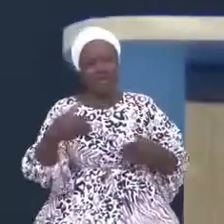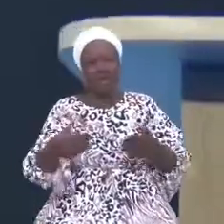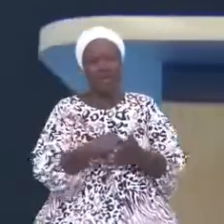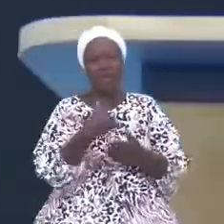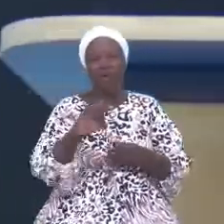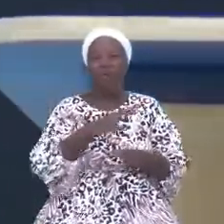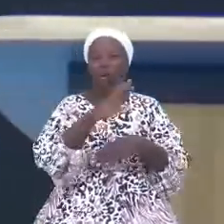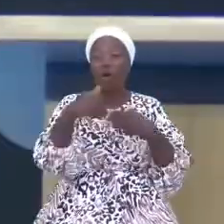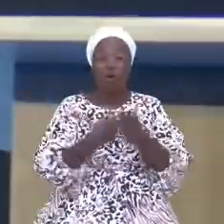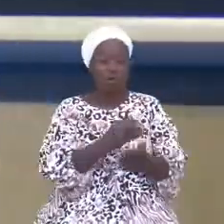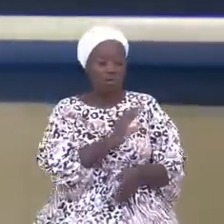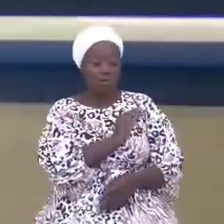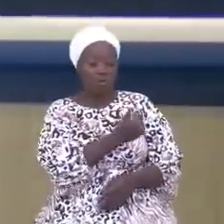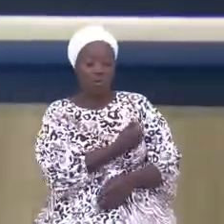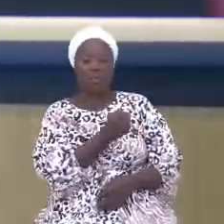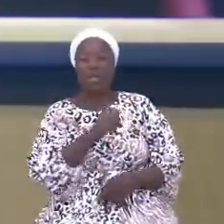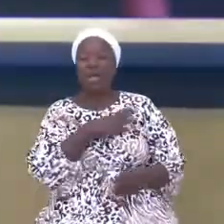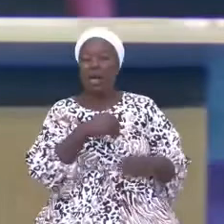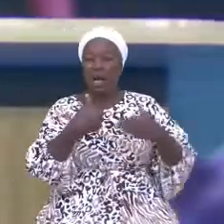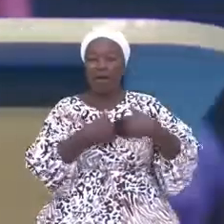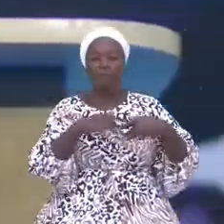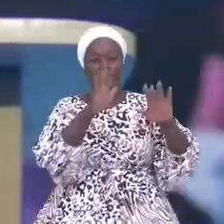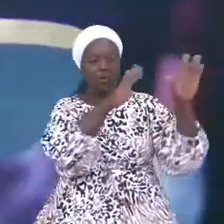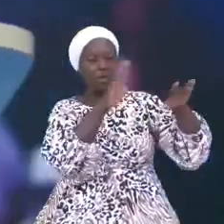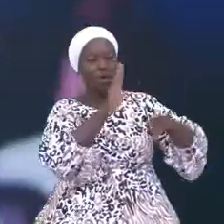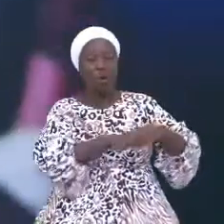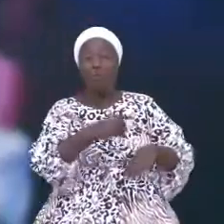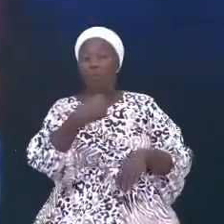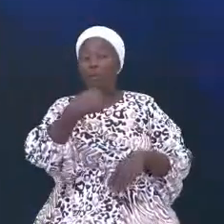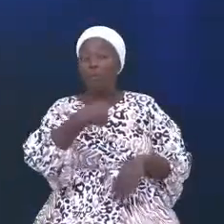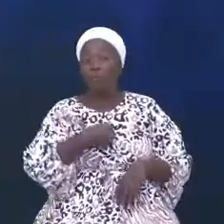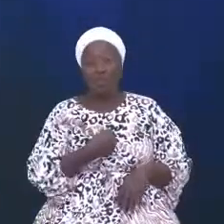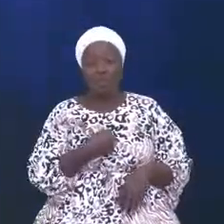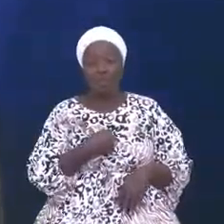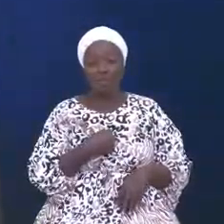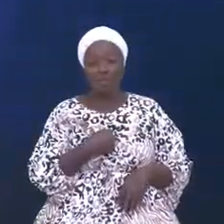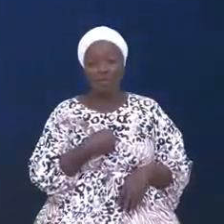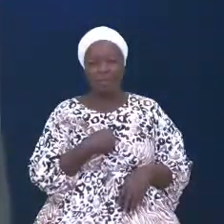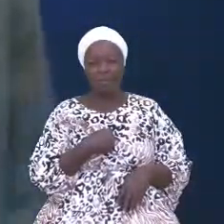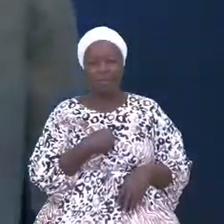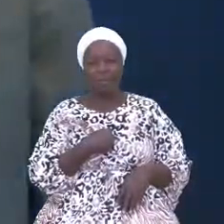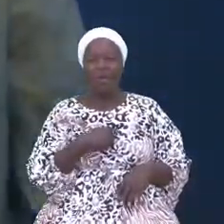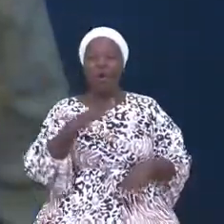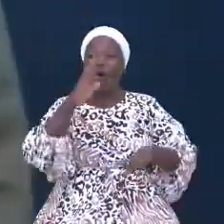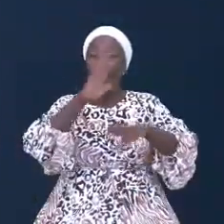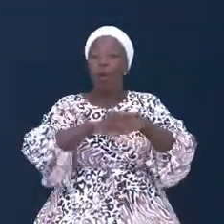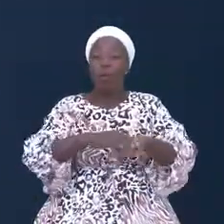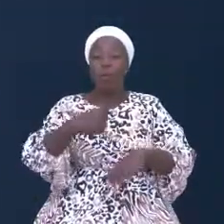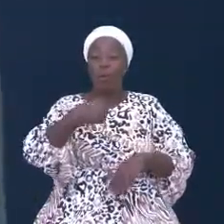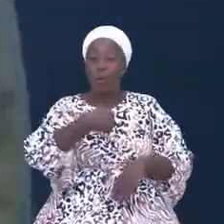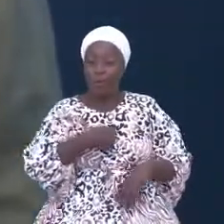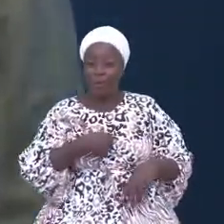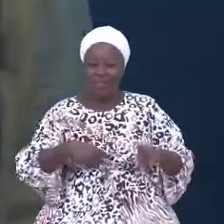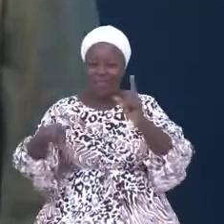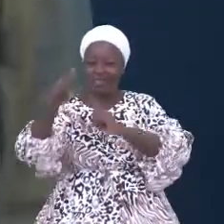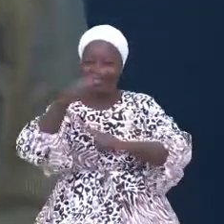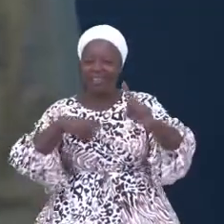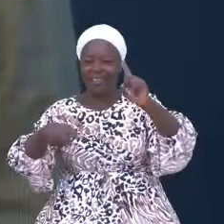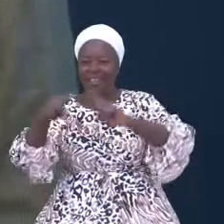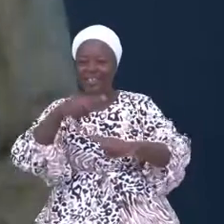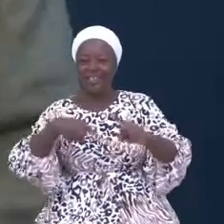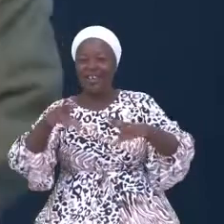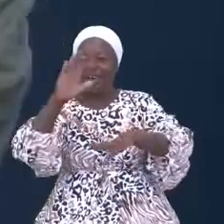all souls. Have mercy upon me. Upon me.